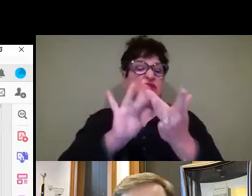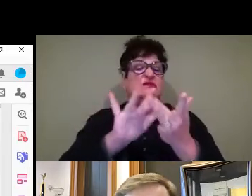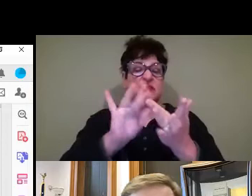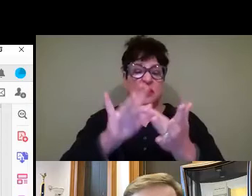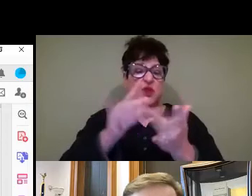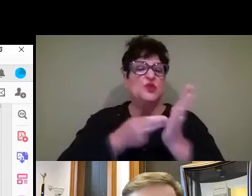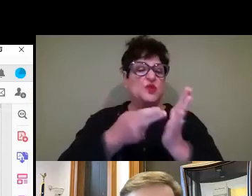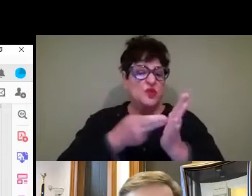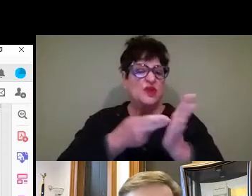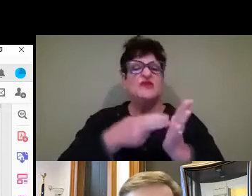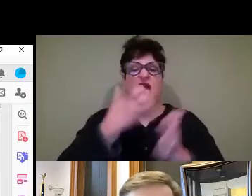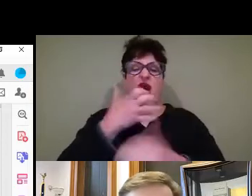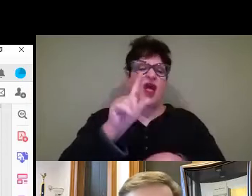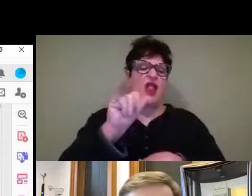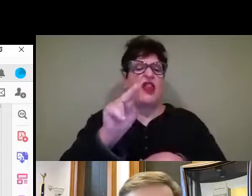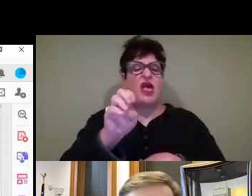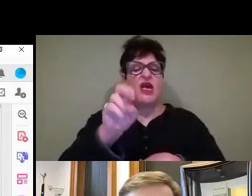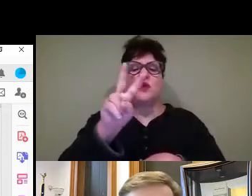at our hotline,